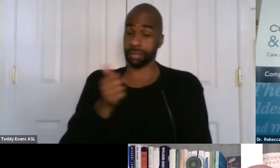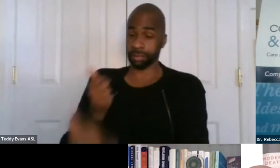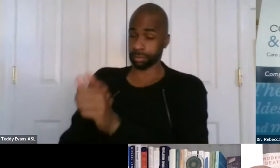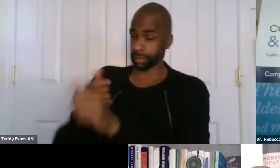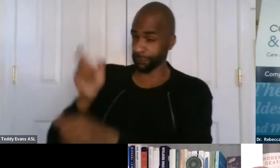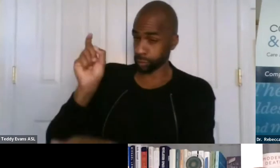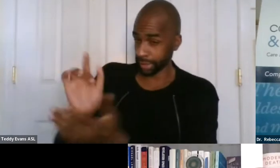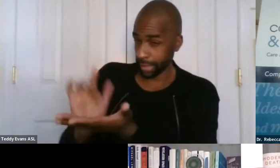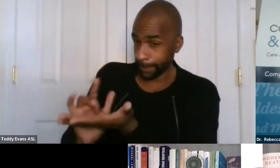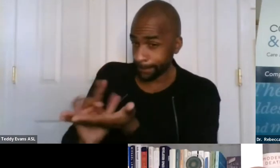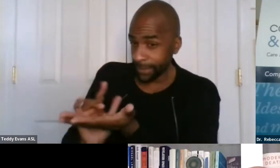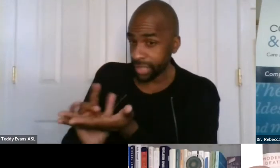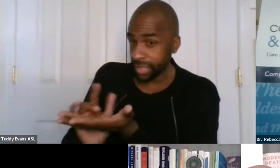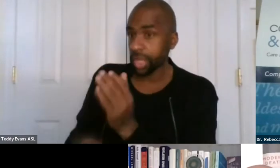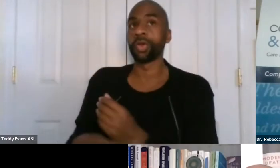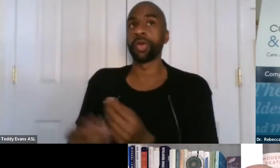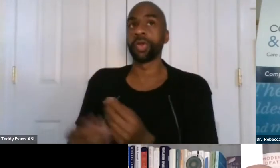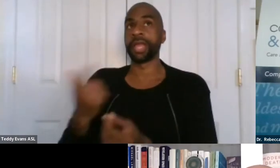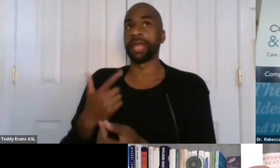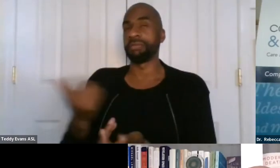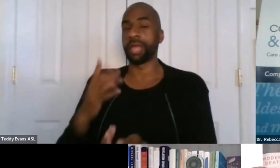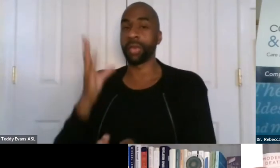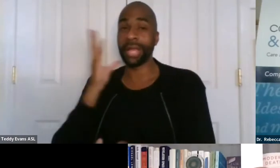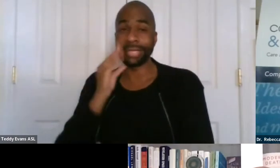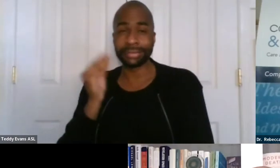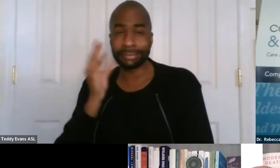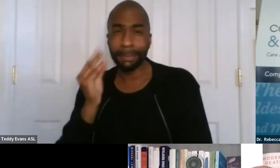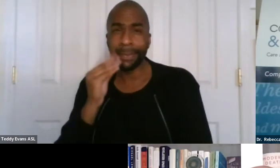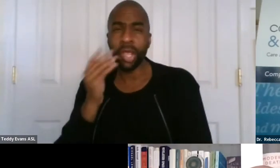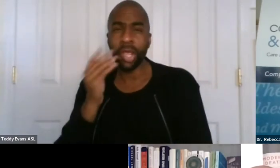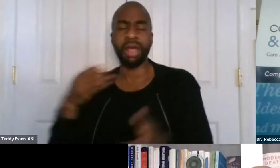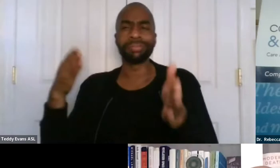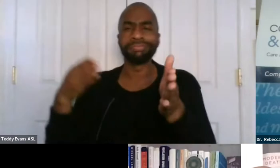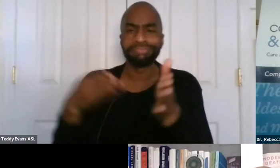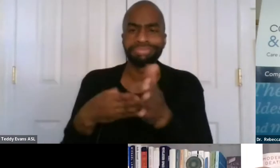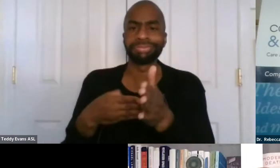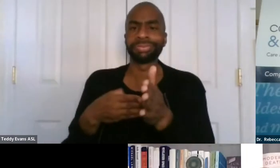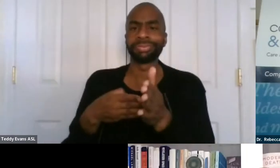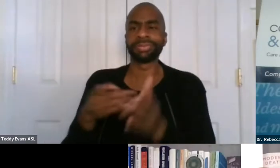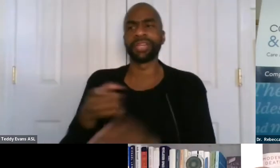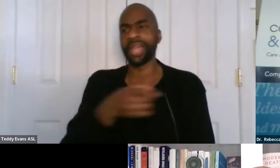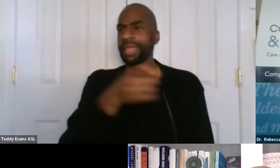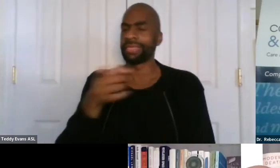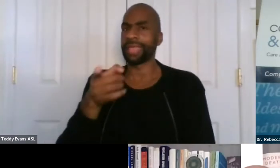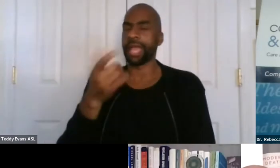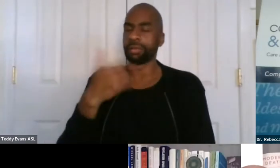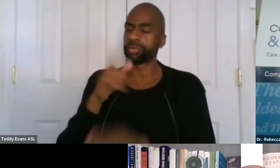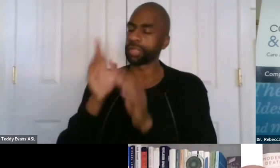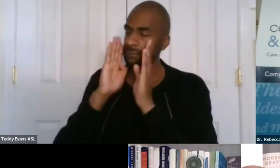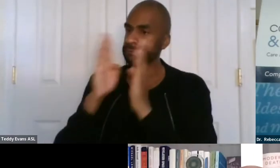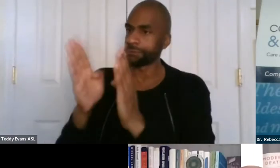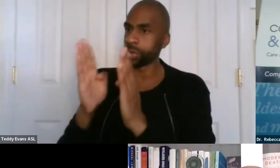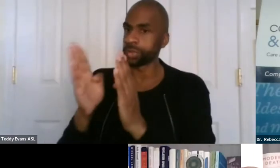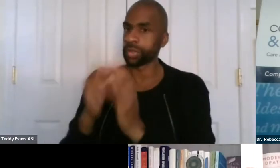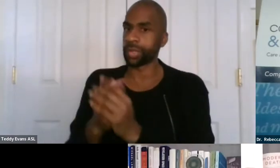likely to experience any type of bias or prejudice, they're the ones that we specially target and make sure that they're getting equitable